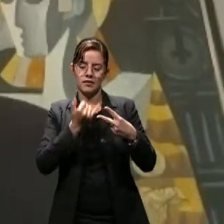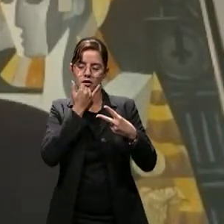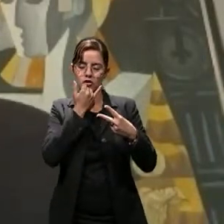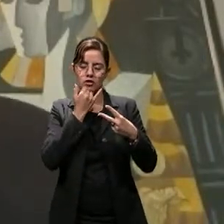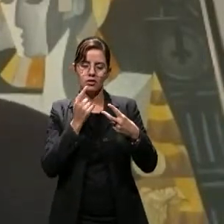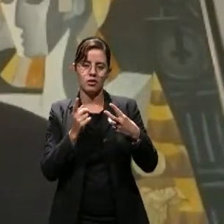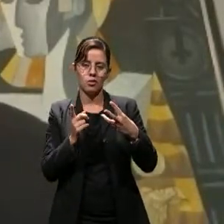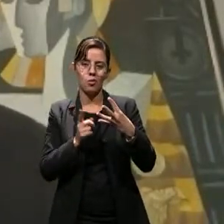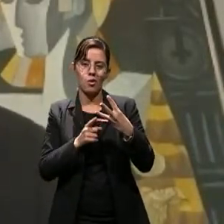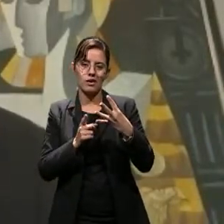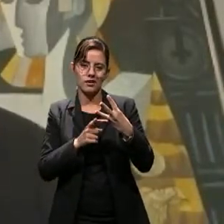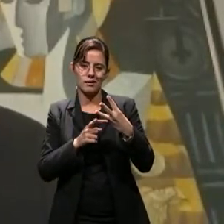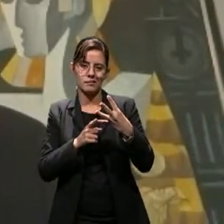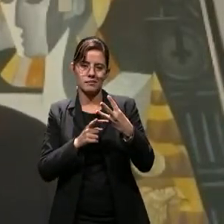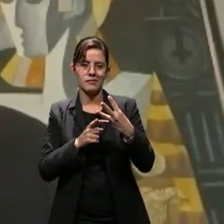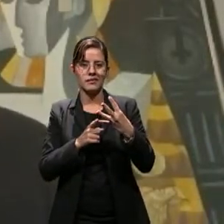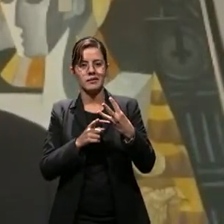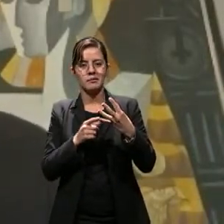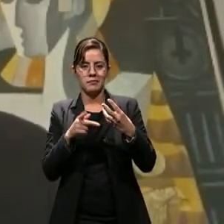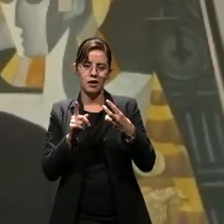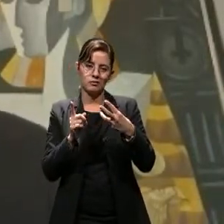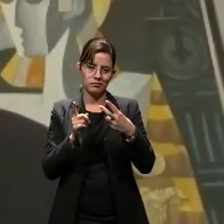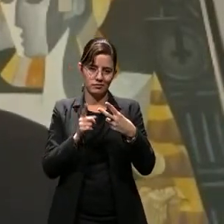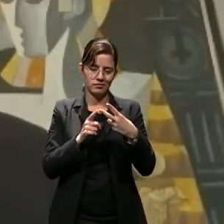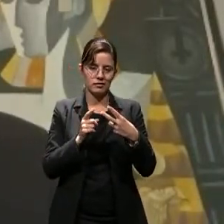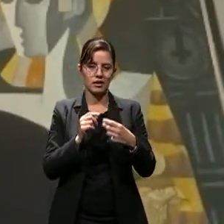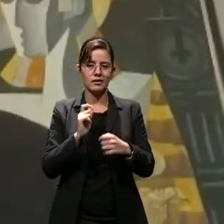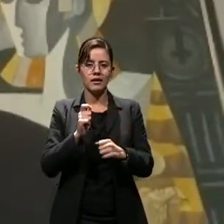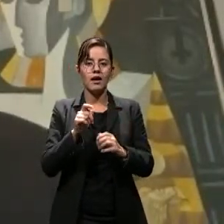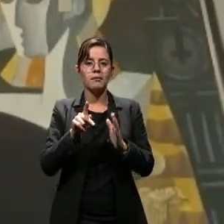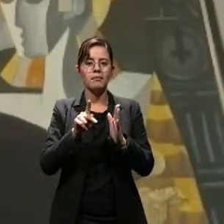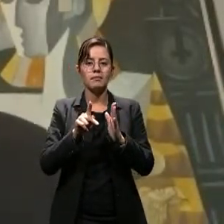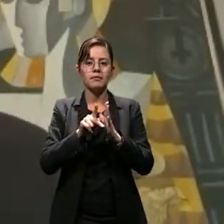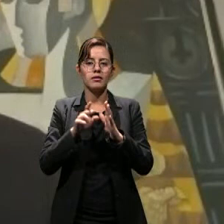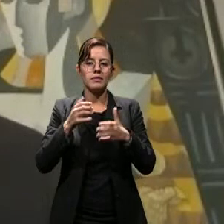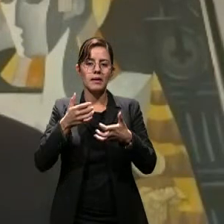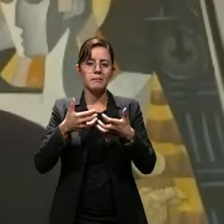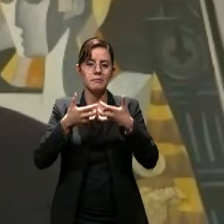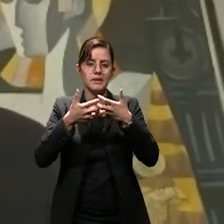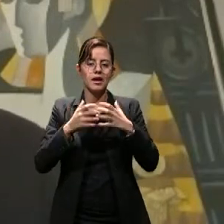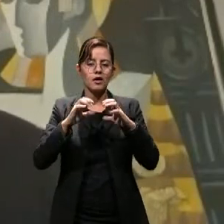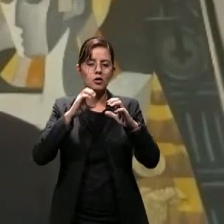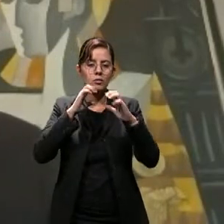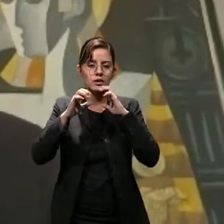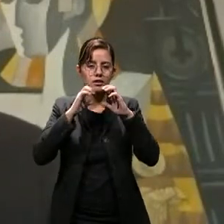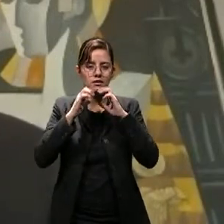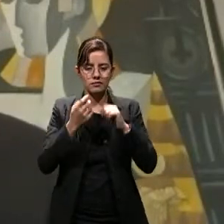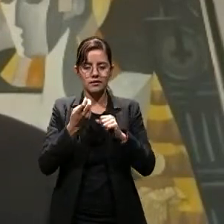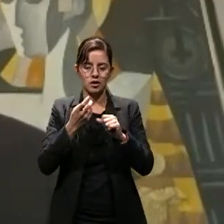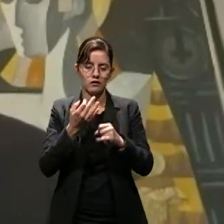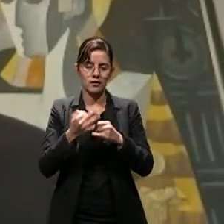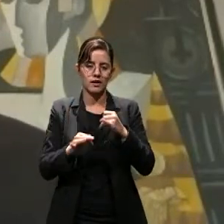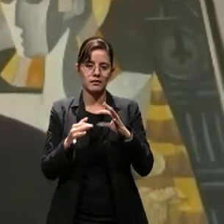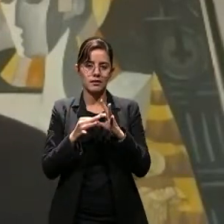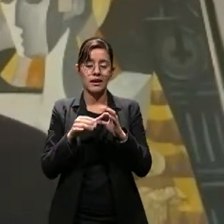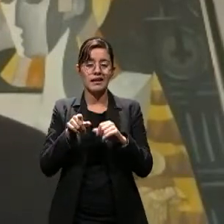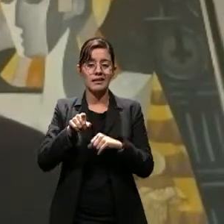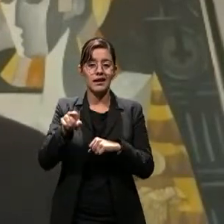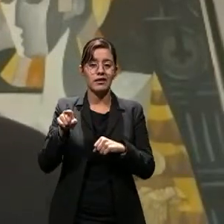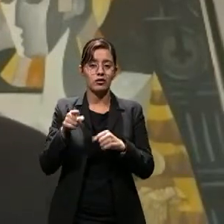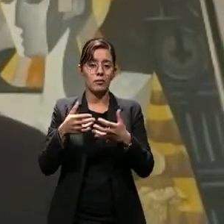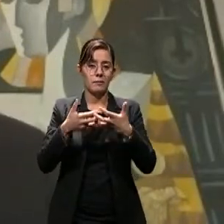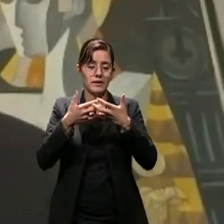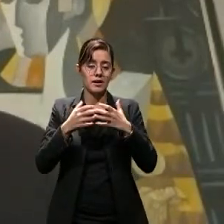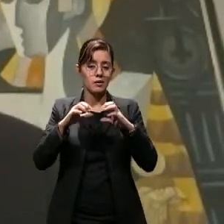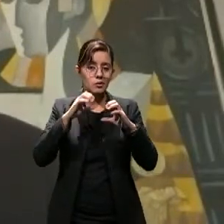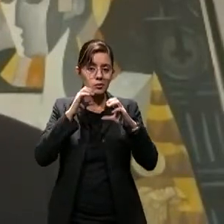sorry, this is the fourth, but the second of the tradition is media. And I will conclude with this. The